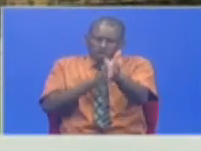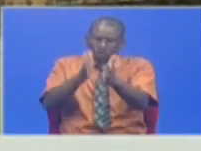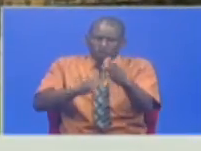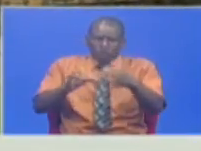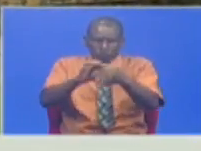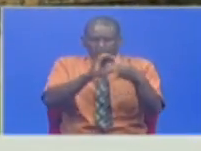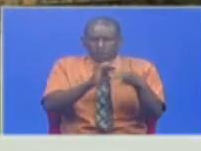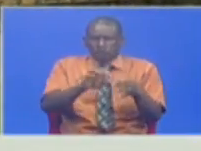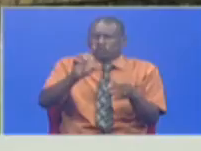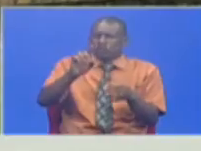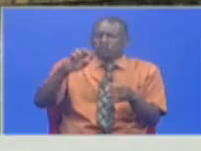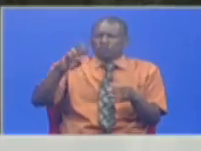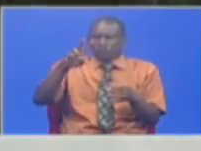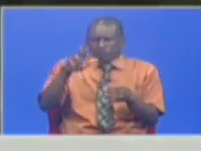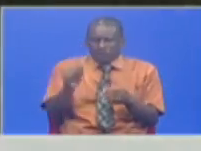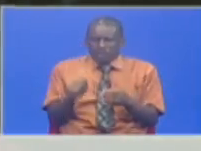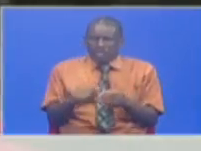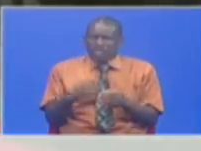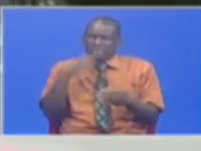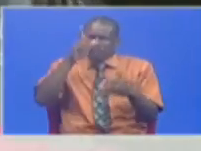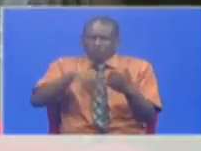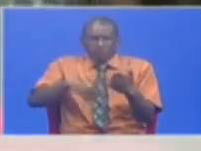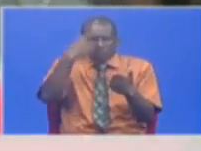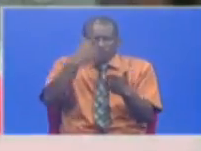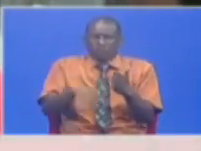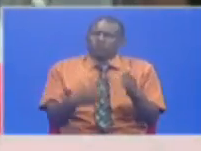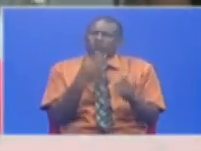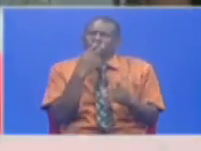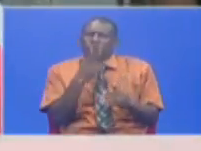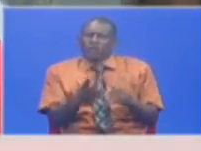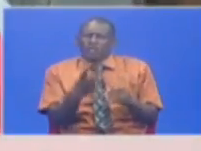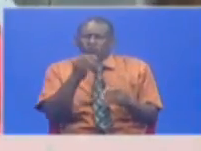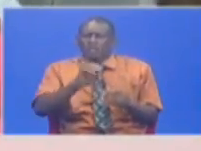Muli, noting that the projected cost of